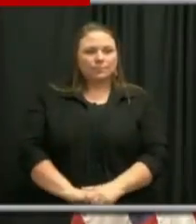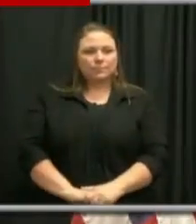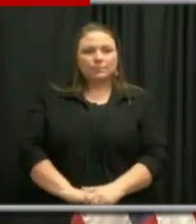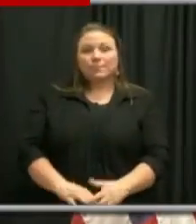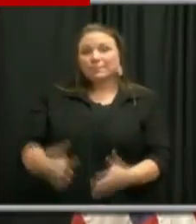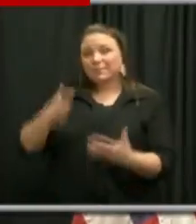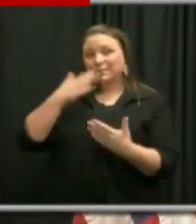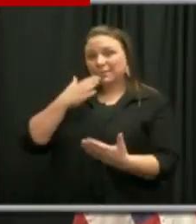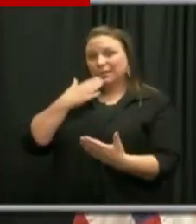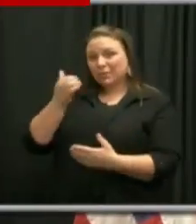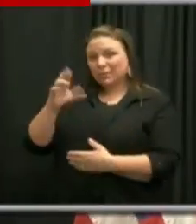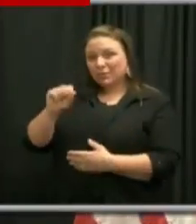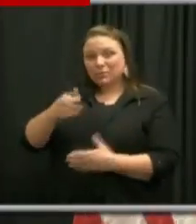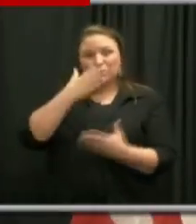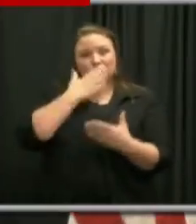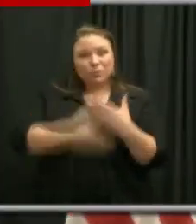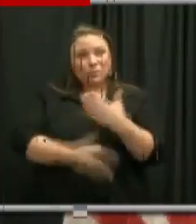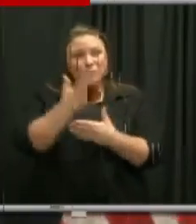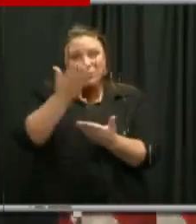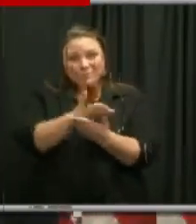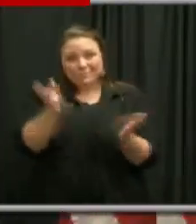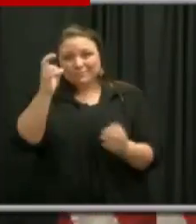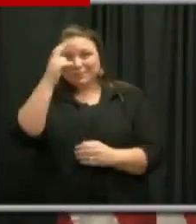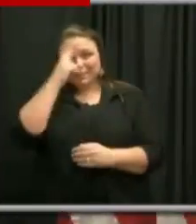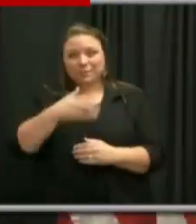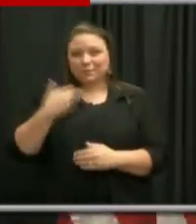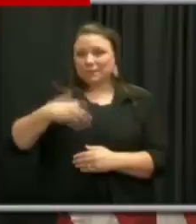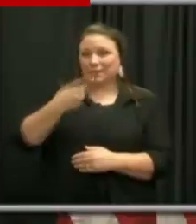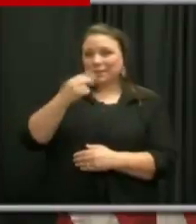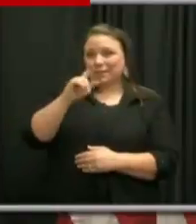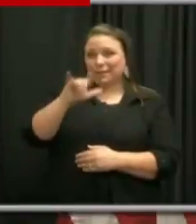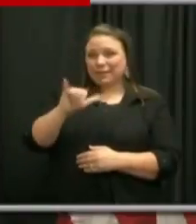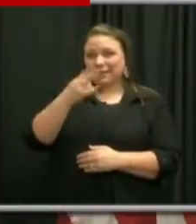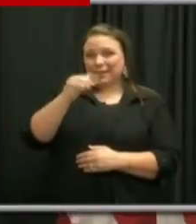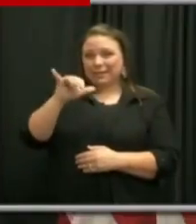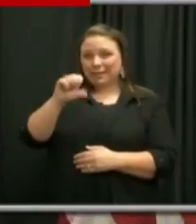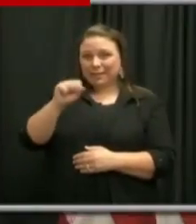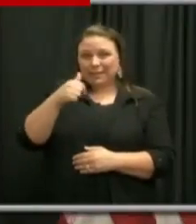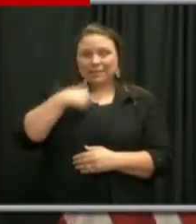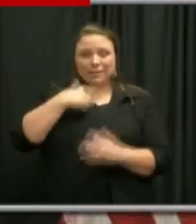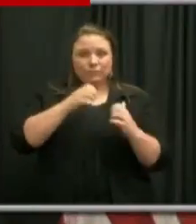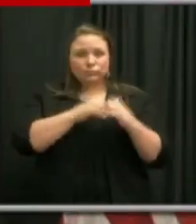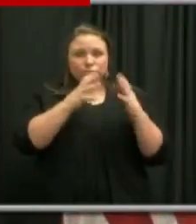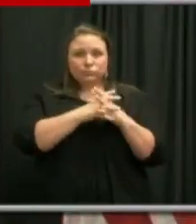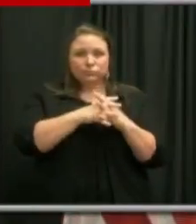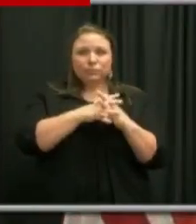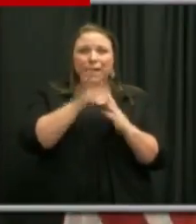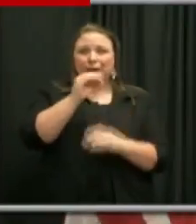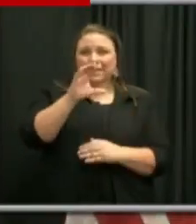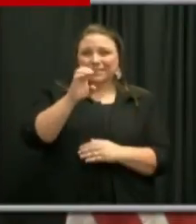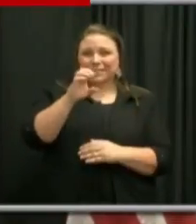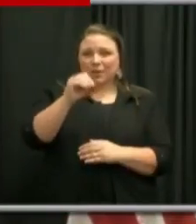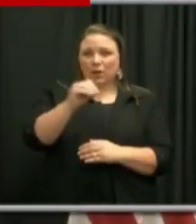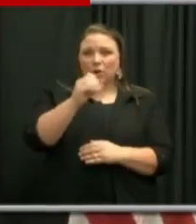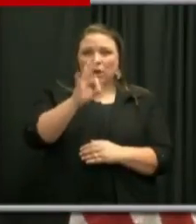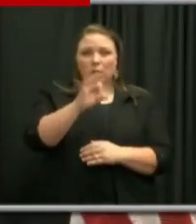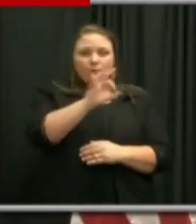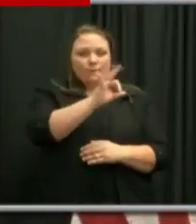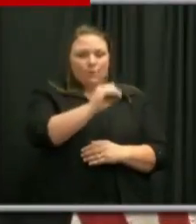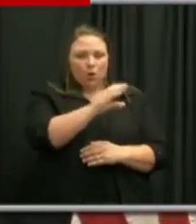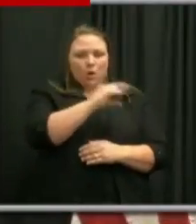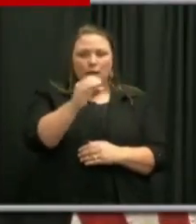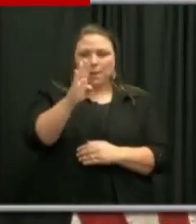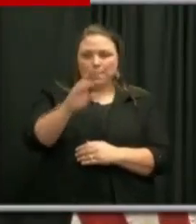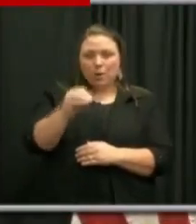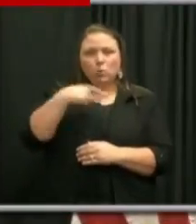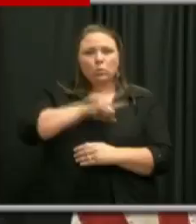Thank you, Chris, and good morning, Nashville. I'm Hallie Hayes, co-founder and CEO of FOHBOH. We are a new and